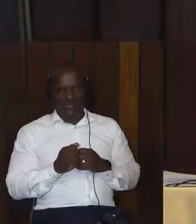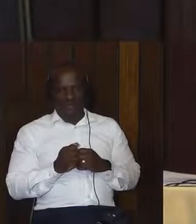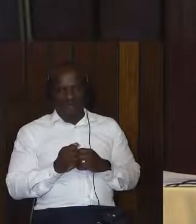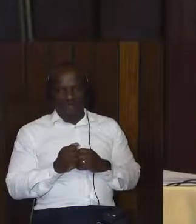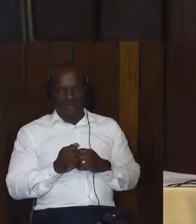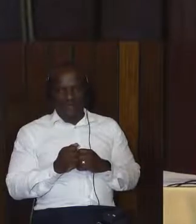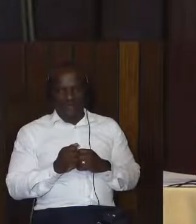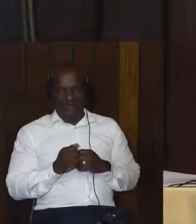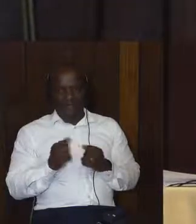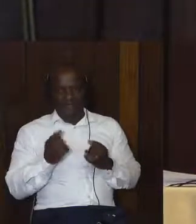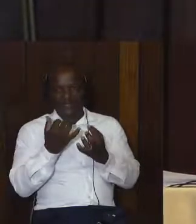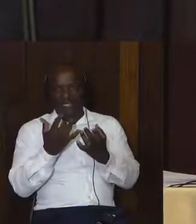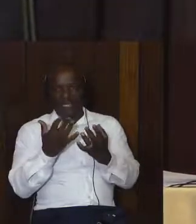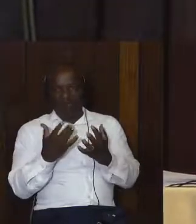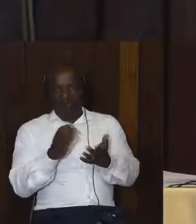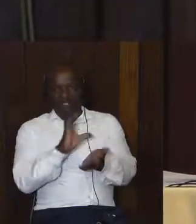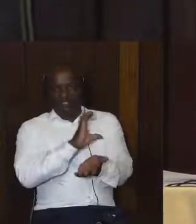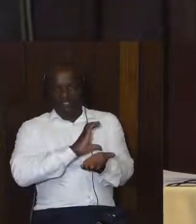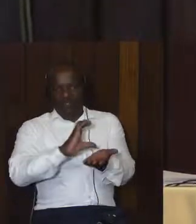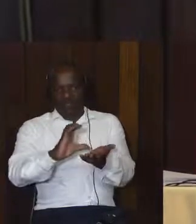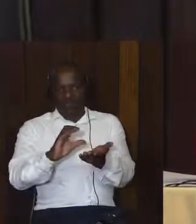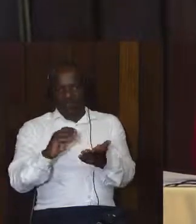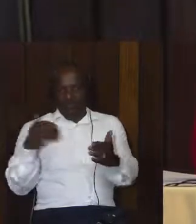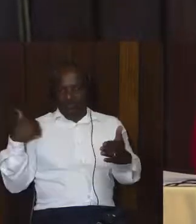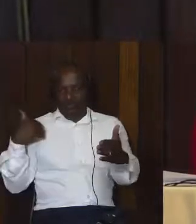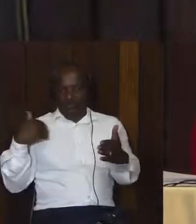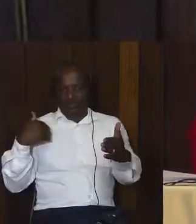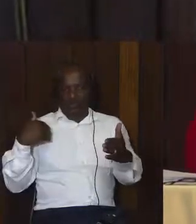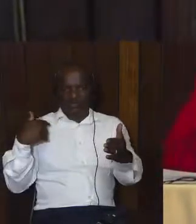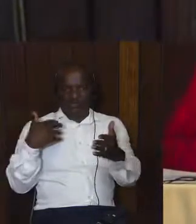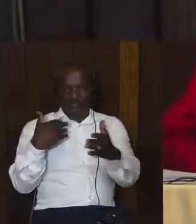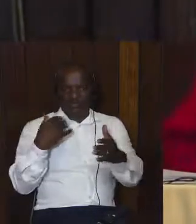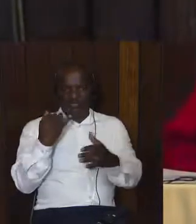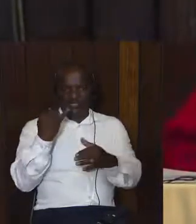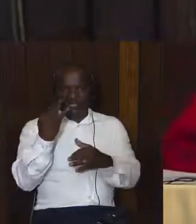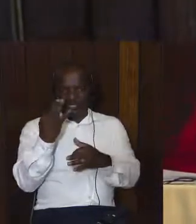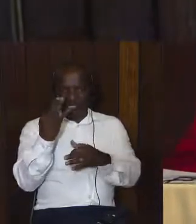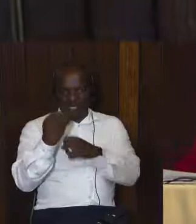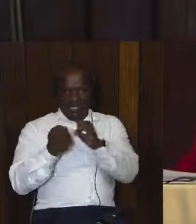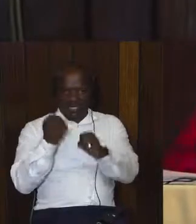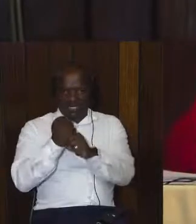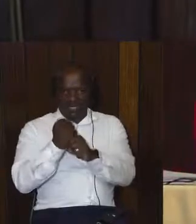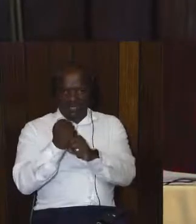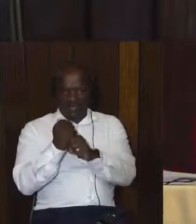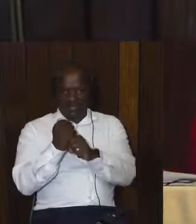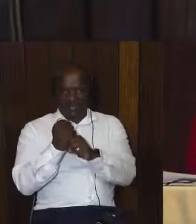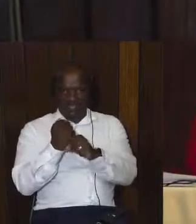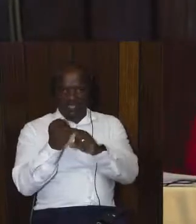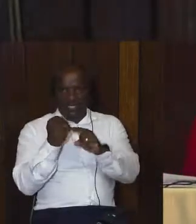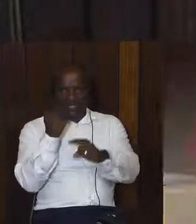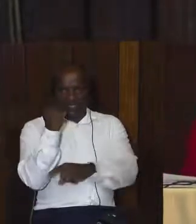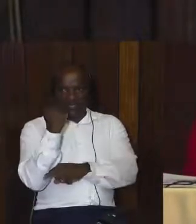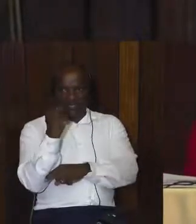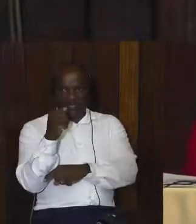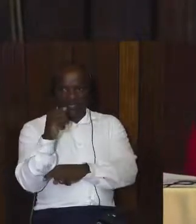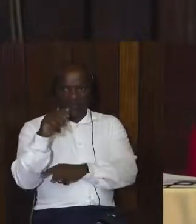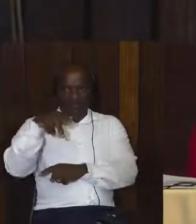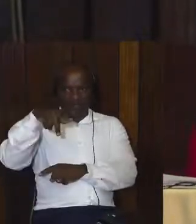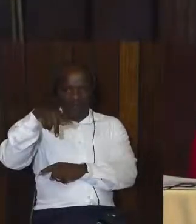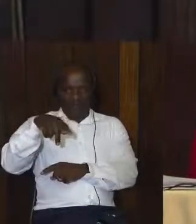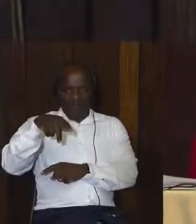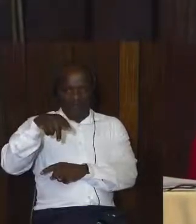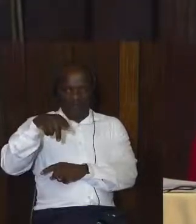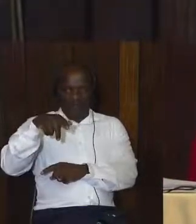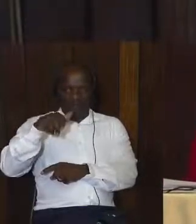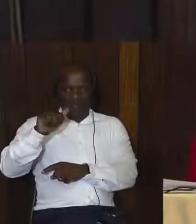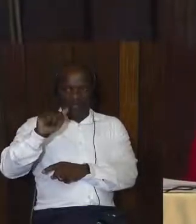How much is it contracted for this period of three years? Lastly, on the issue of PATCO, I know